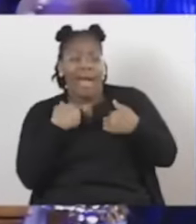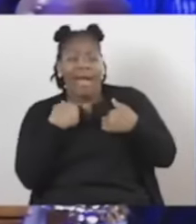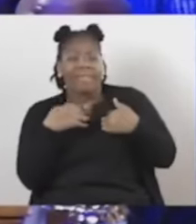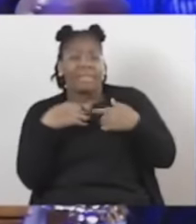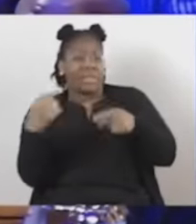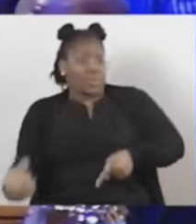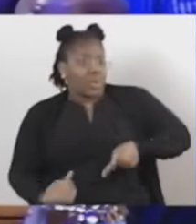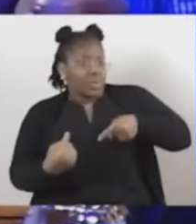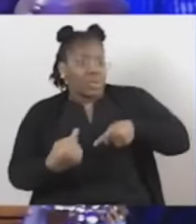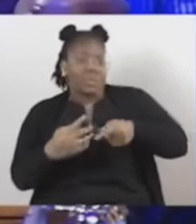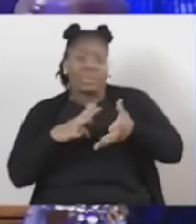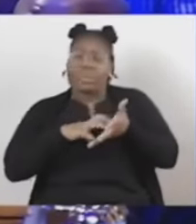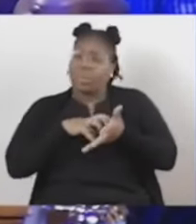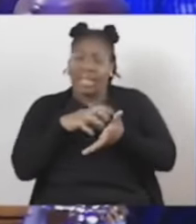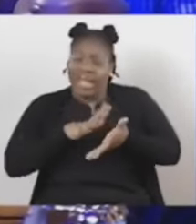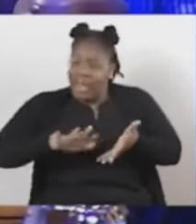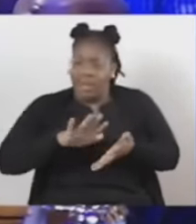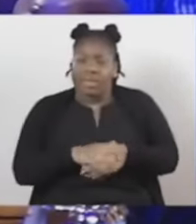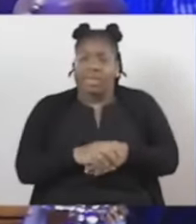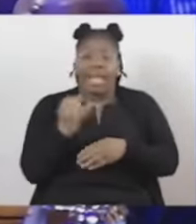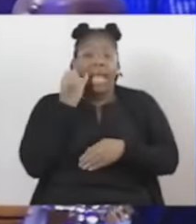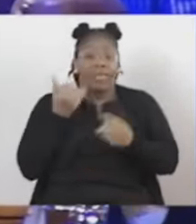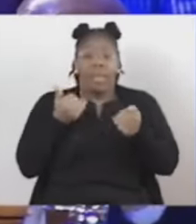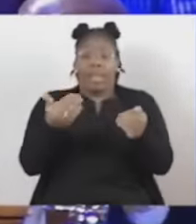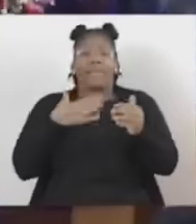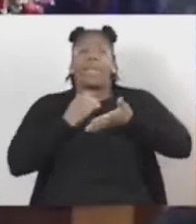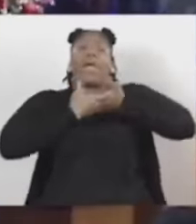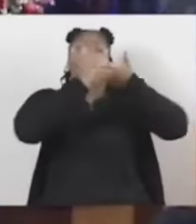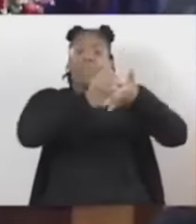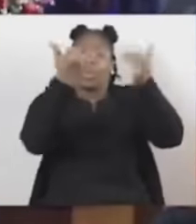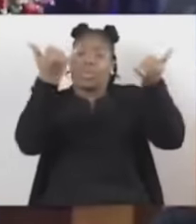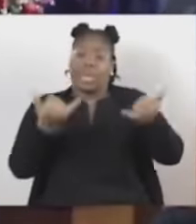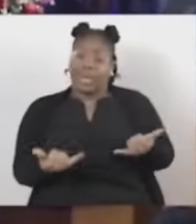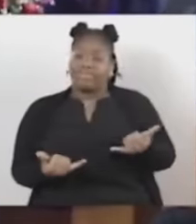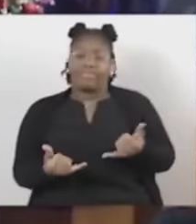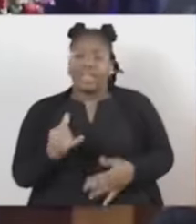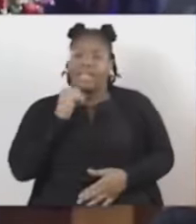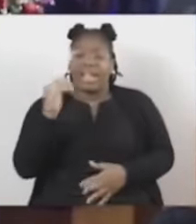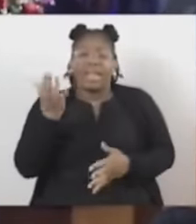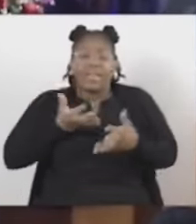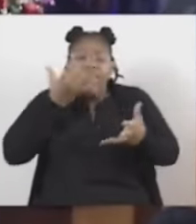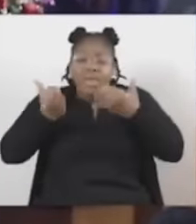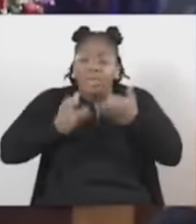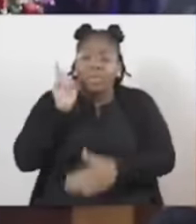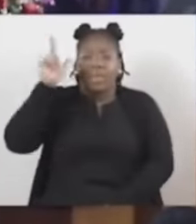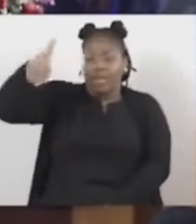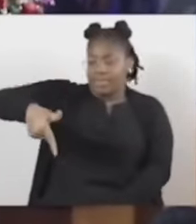thread. And if you let me confront it early, it won't embarrass you